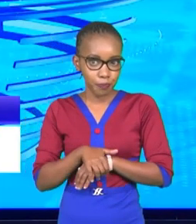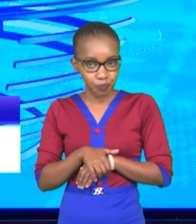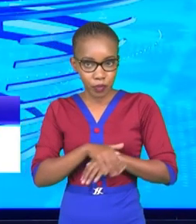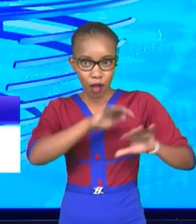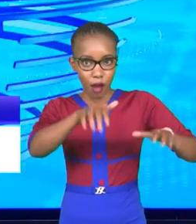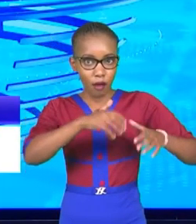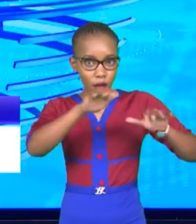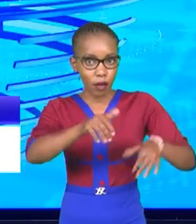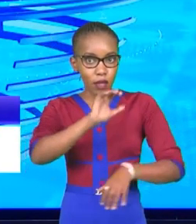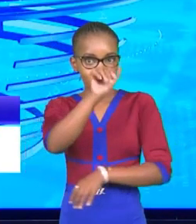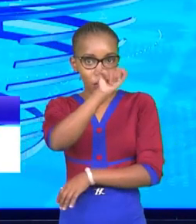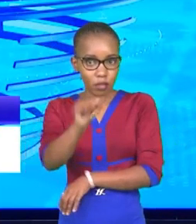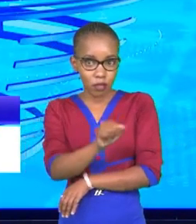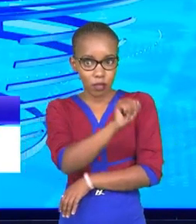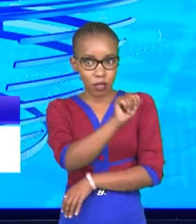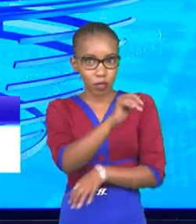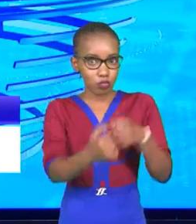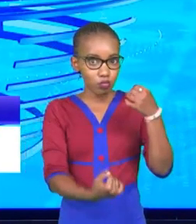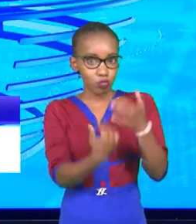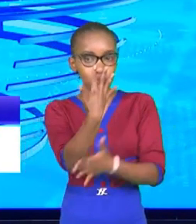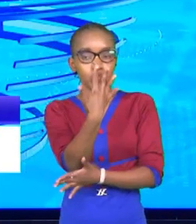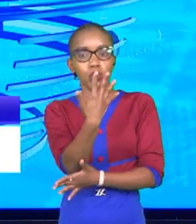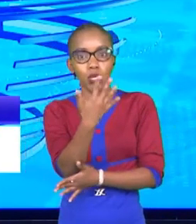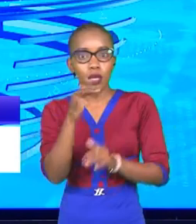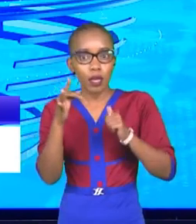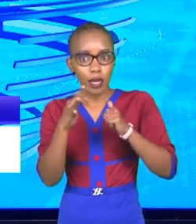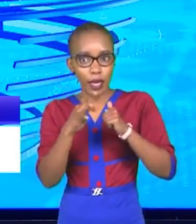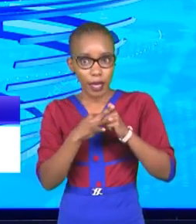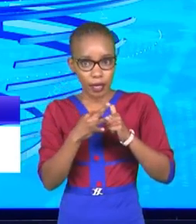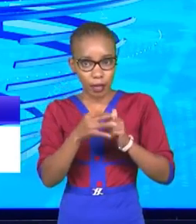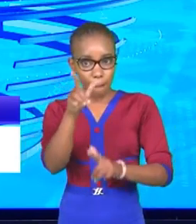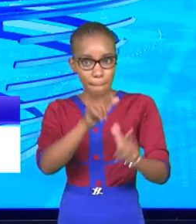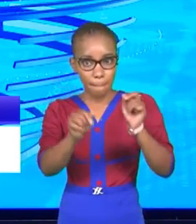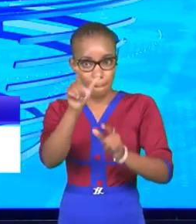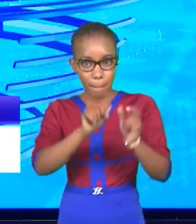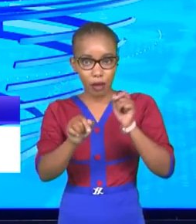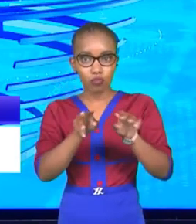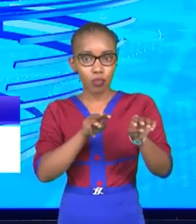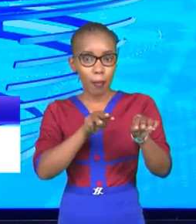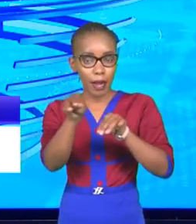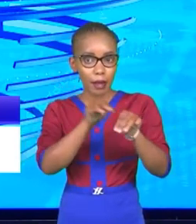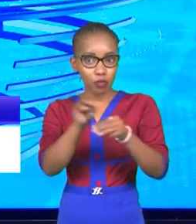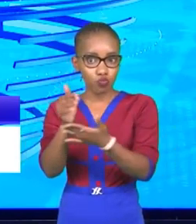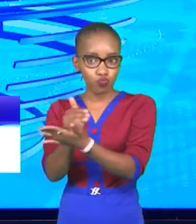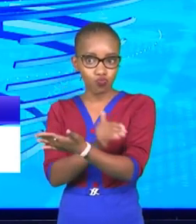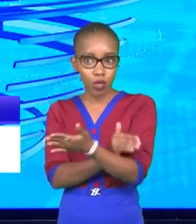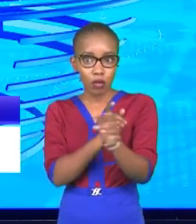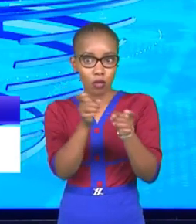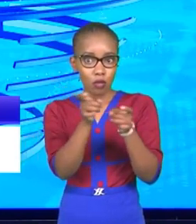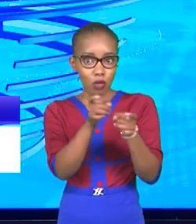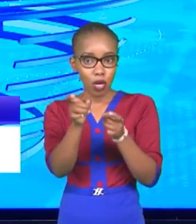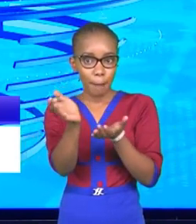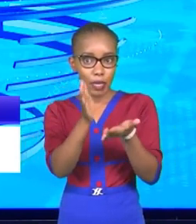Agriculture Cabinet Secretary Peter Munya has launched a set of 8 dairy industry regulations aimed at regulating the dairy sector.